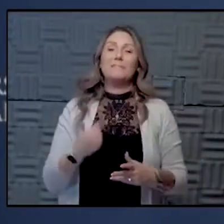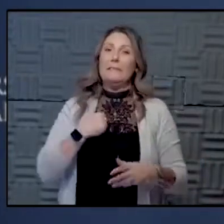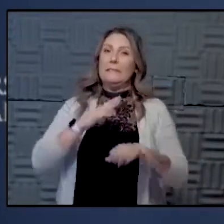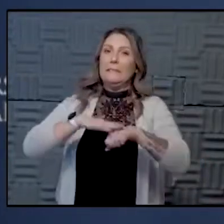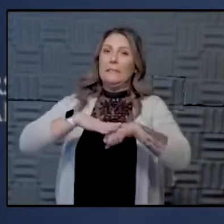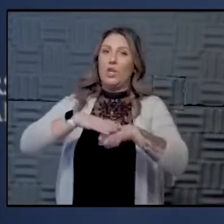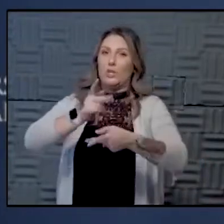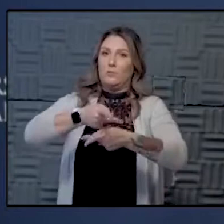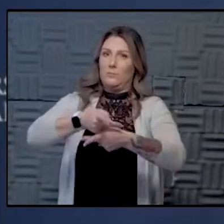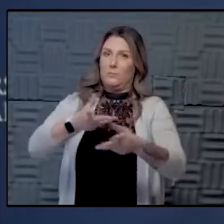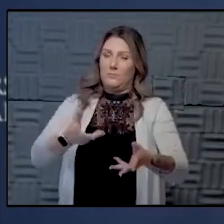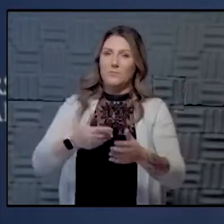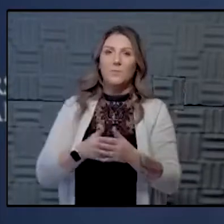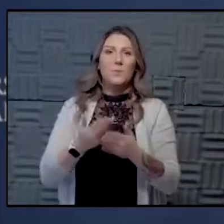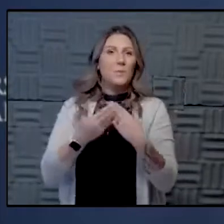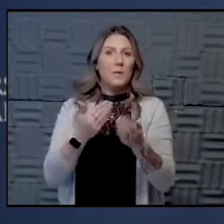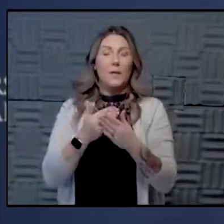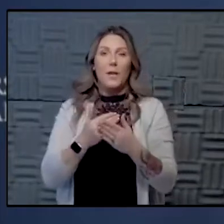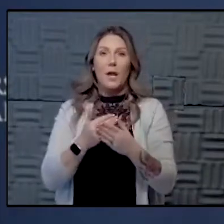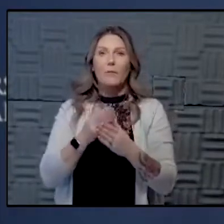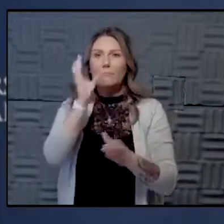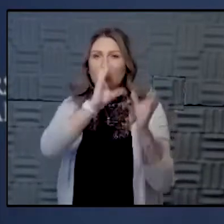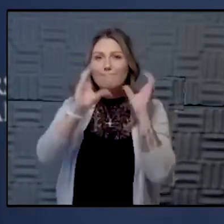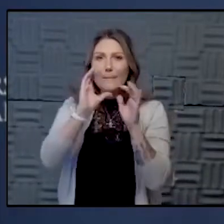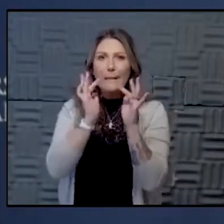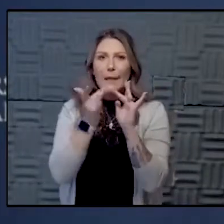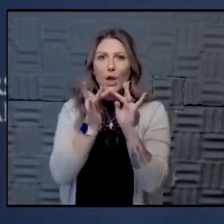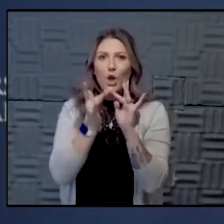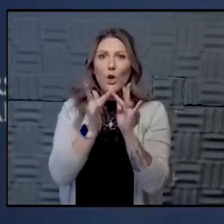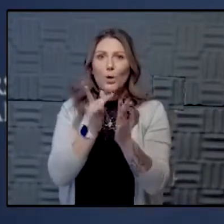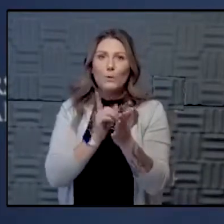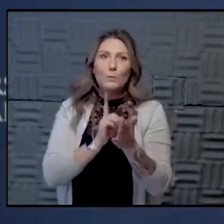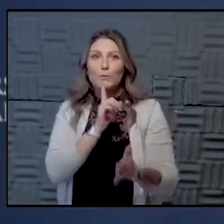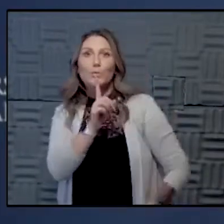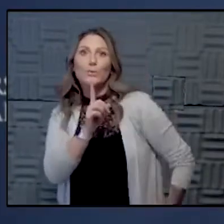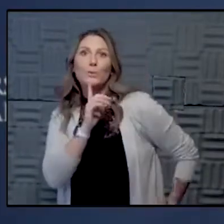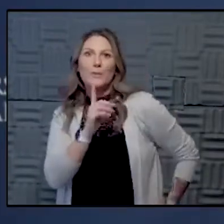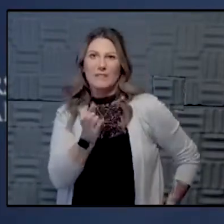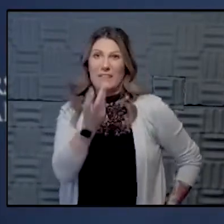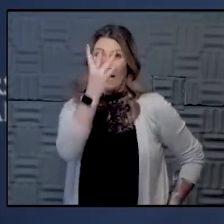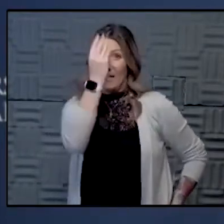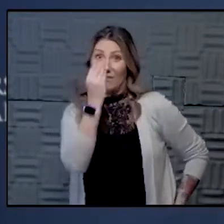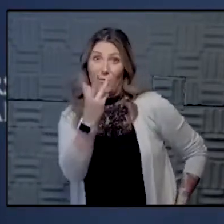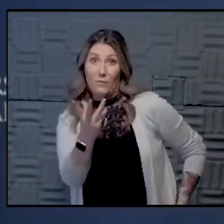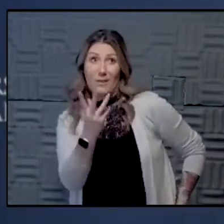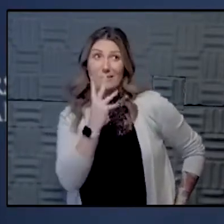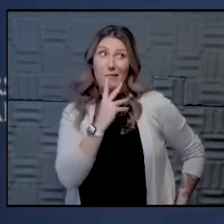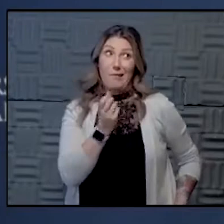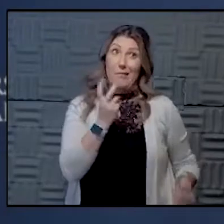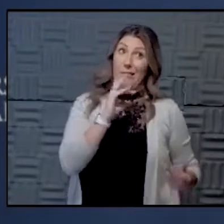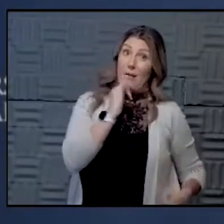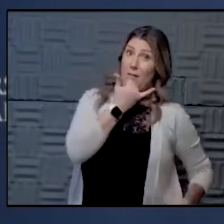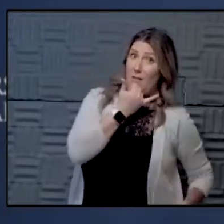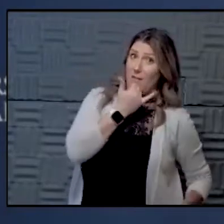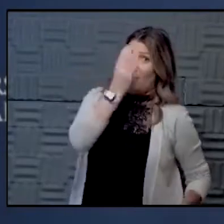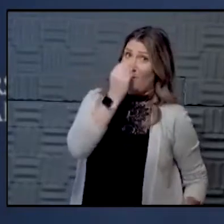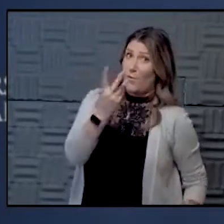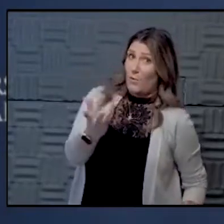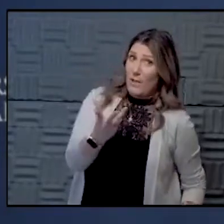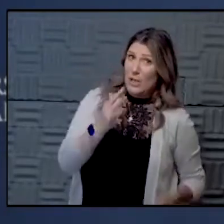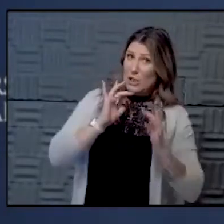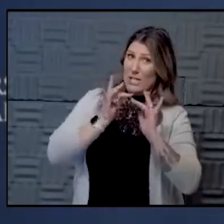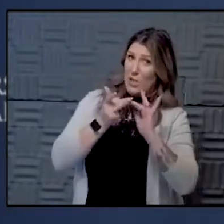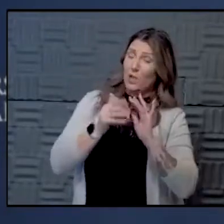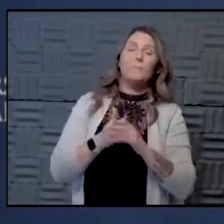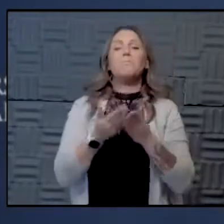people whenever we go to the internet for our source of truth, because as you know, there's a lot of information, a lot of misinformation out there. In